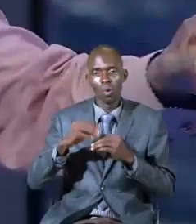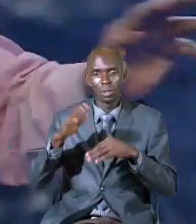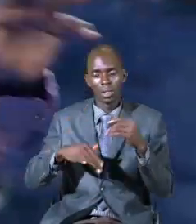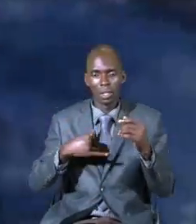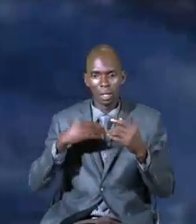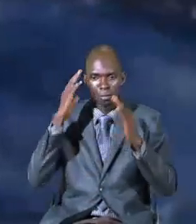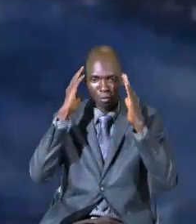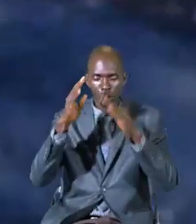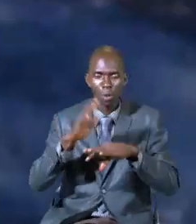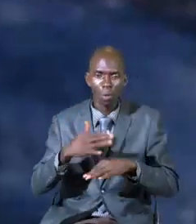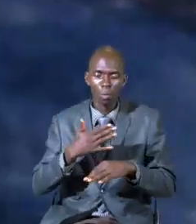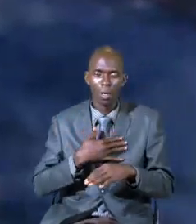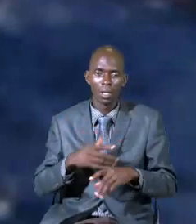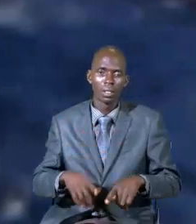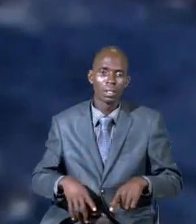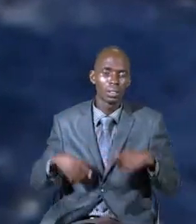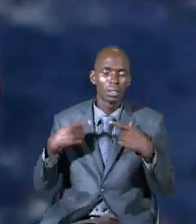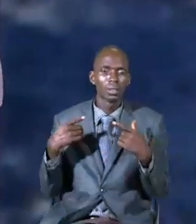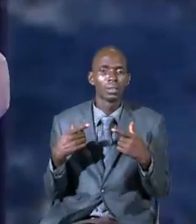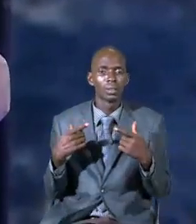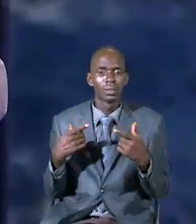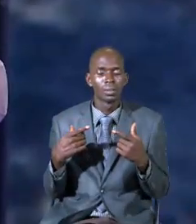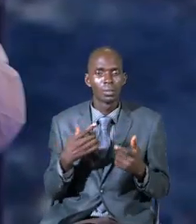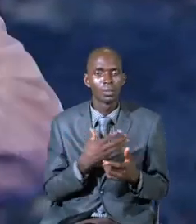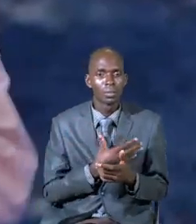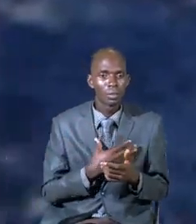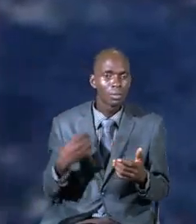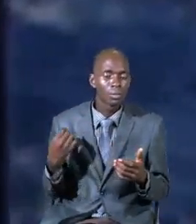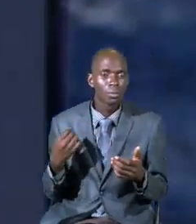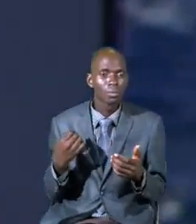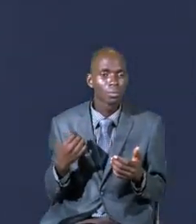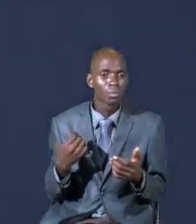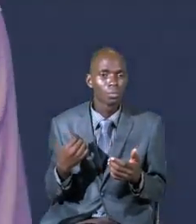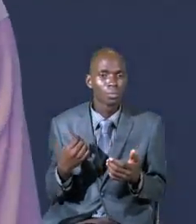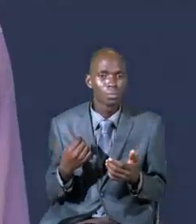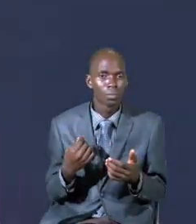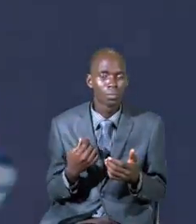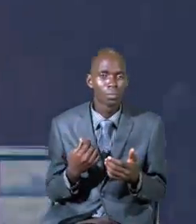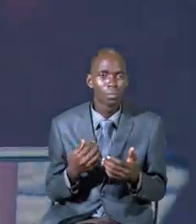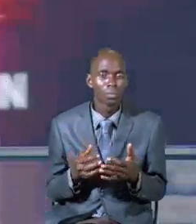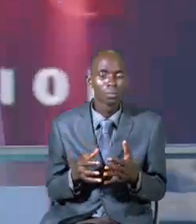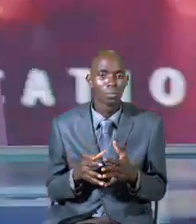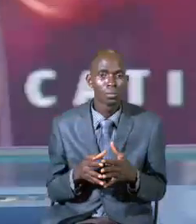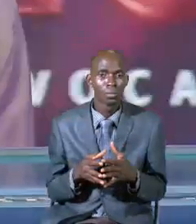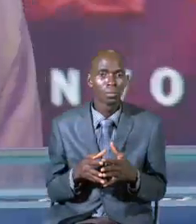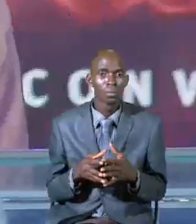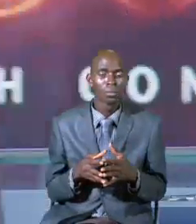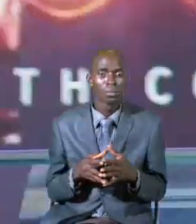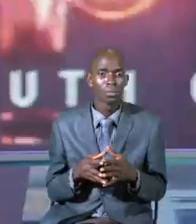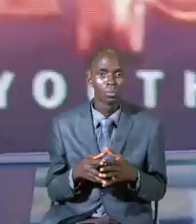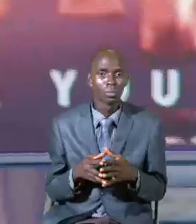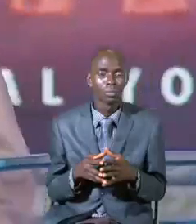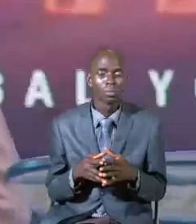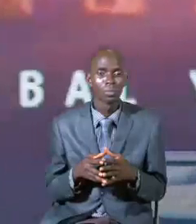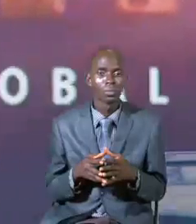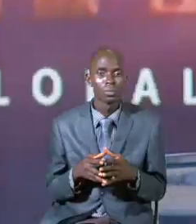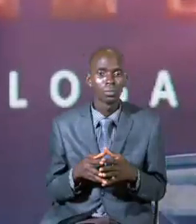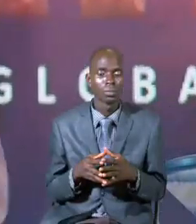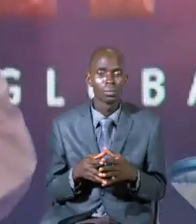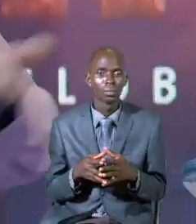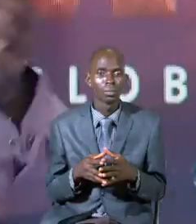enemies, about hindrances. They meditate more on the people that had injured them or the people